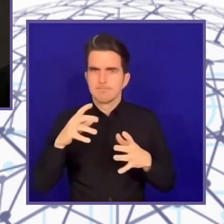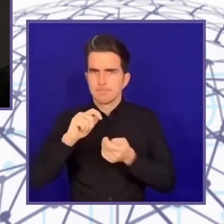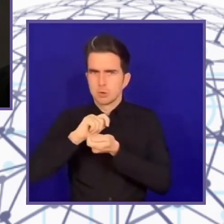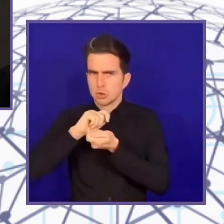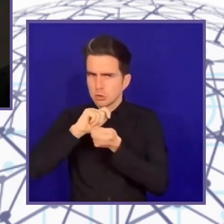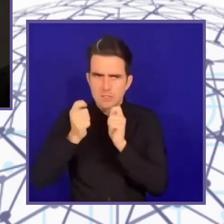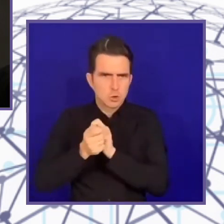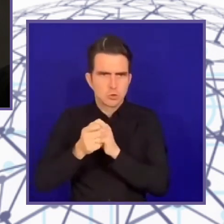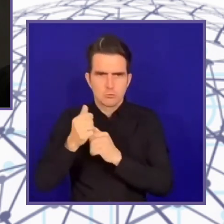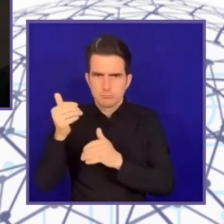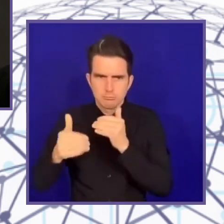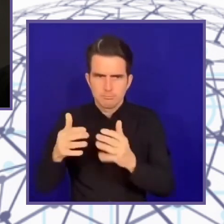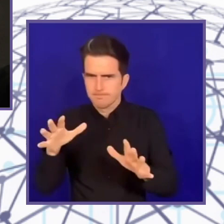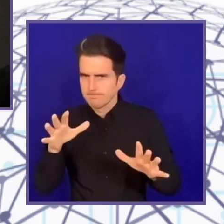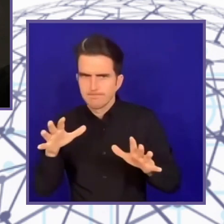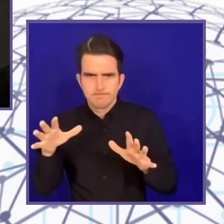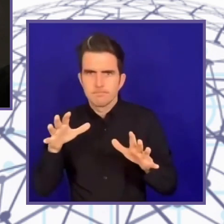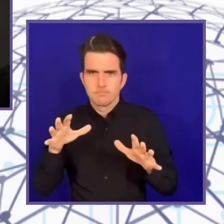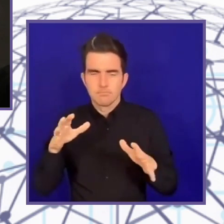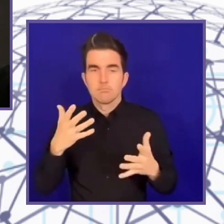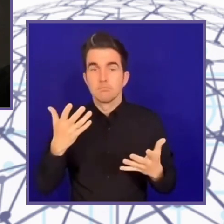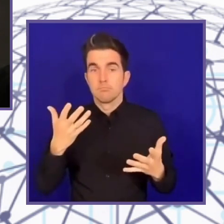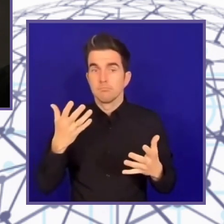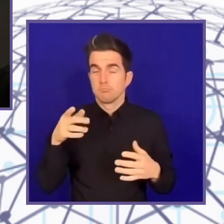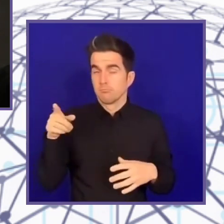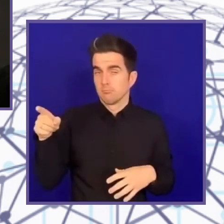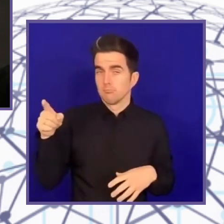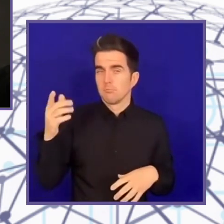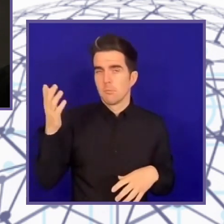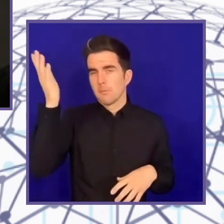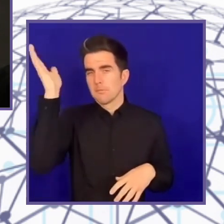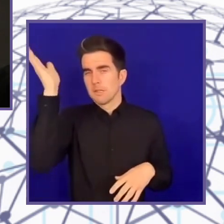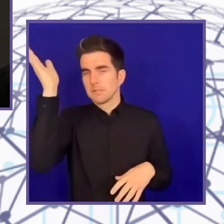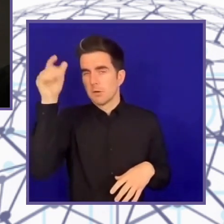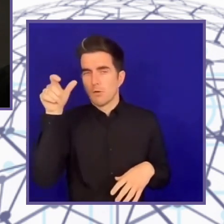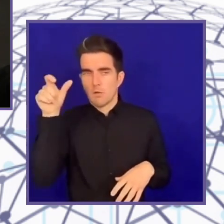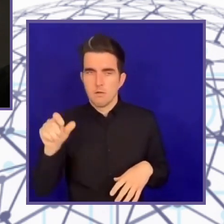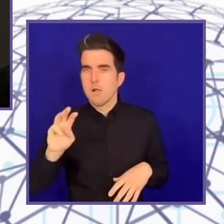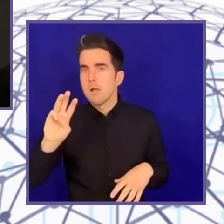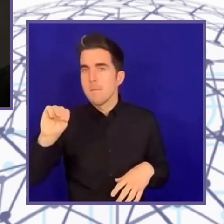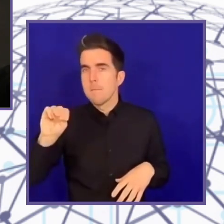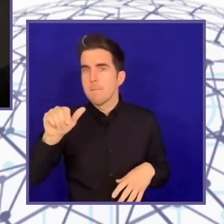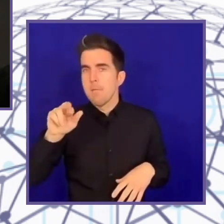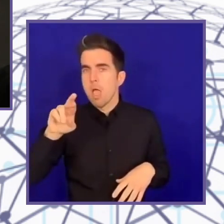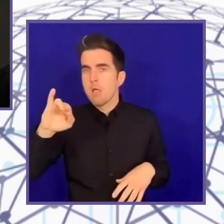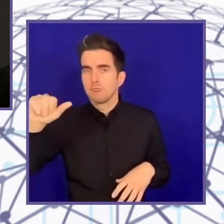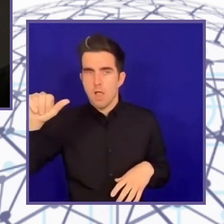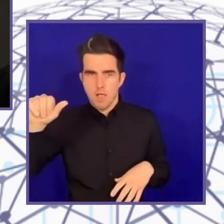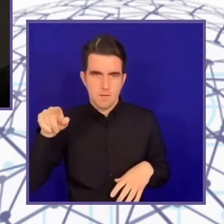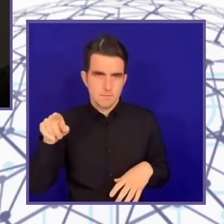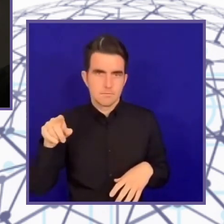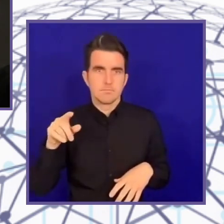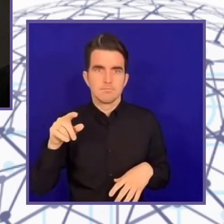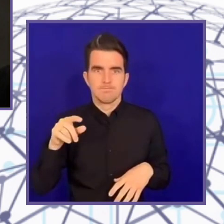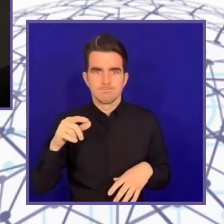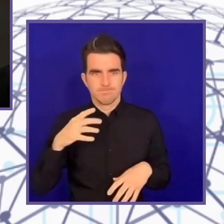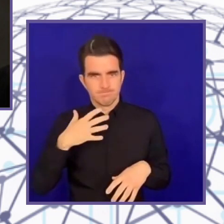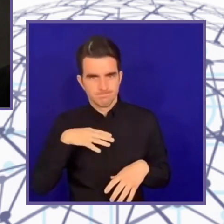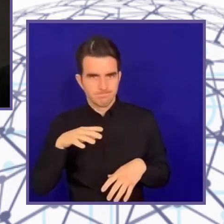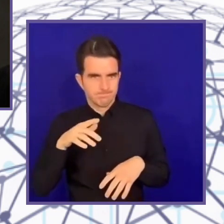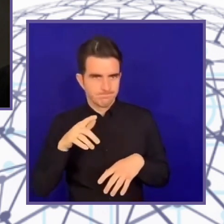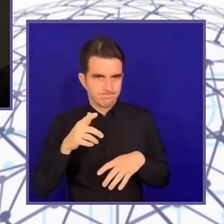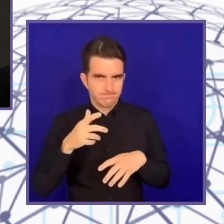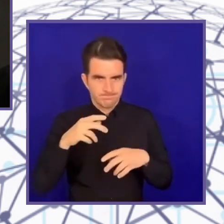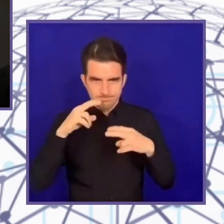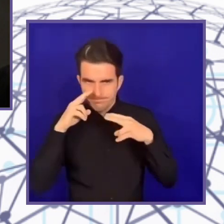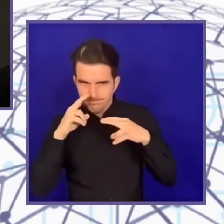and research what would need to change in those humanitarian settings in order to make that more possible. And actually,